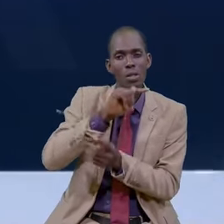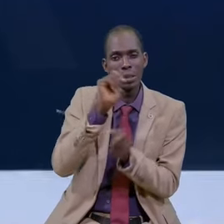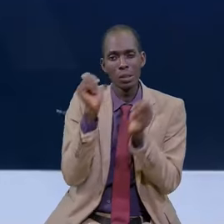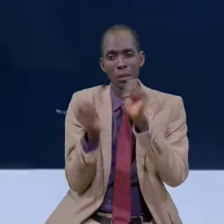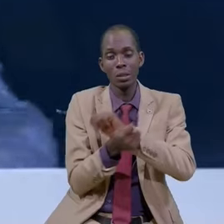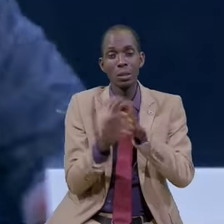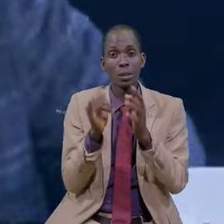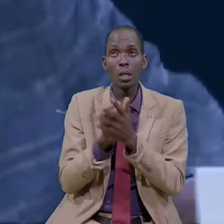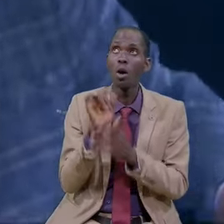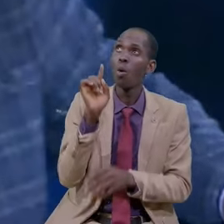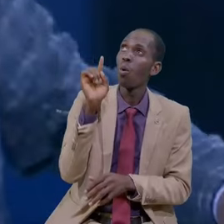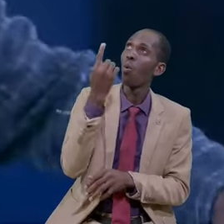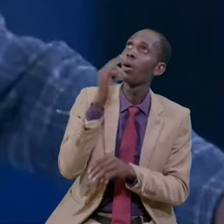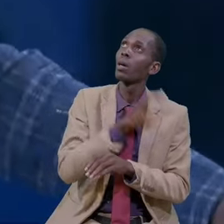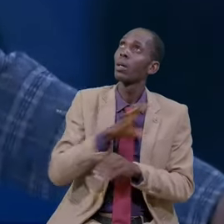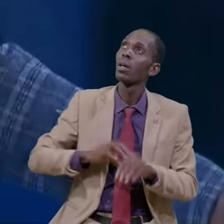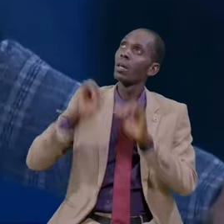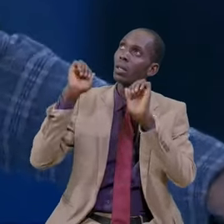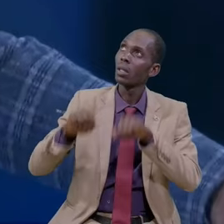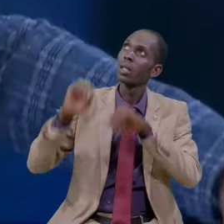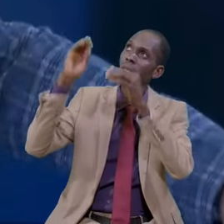Christ can give